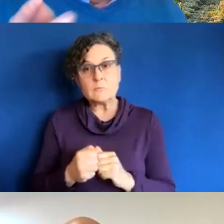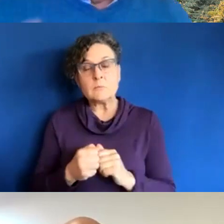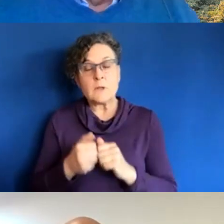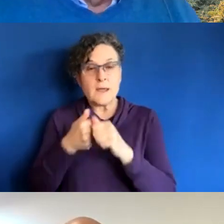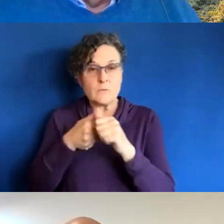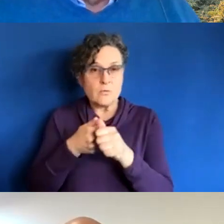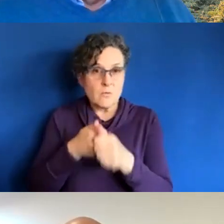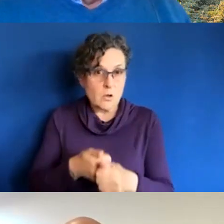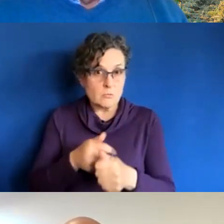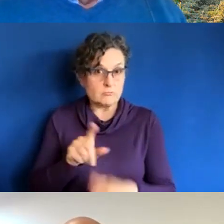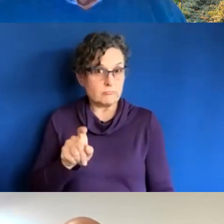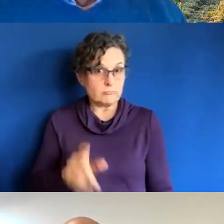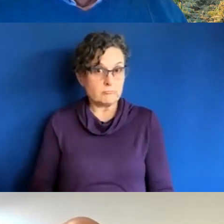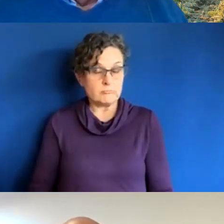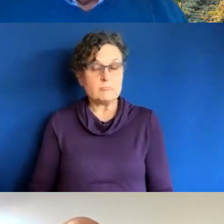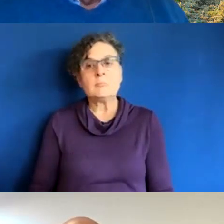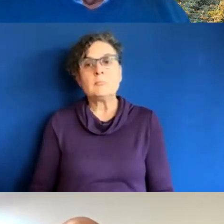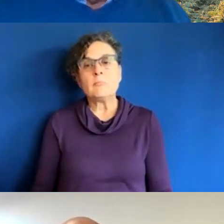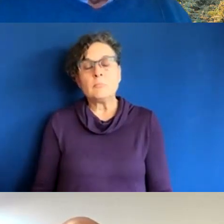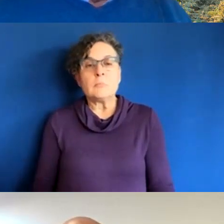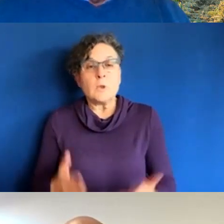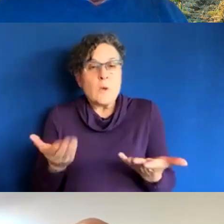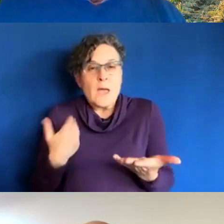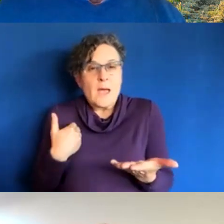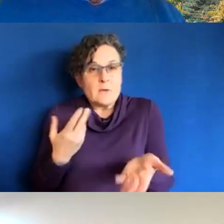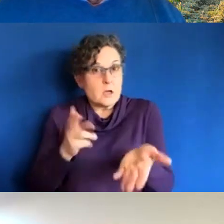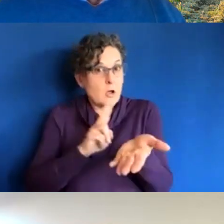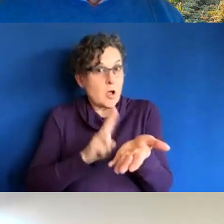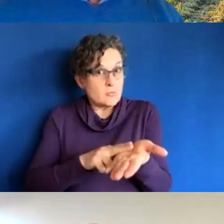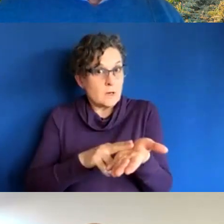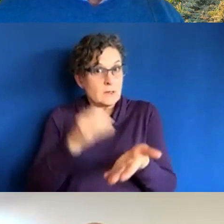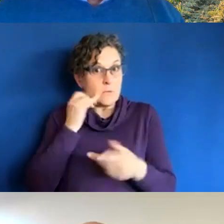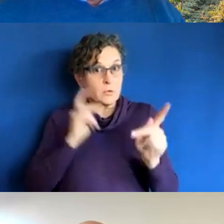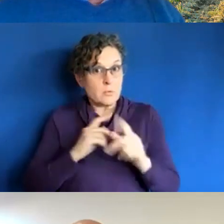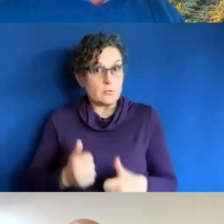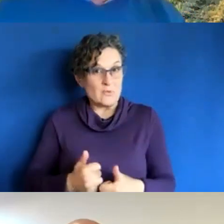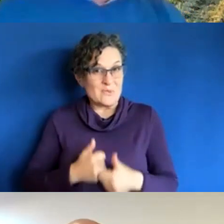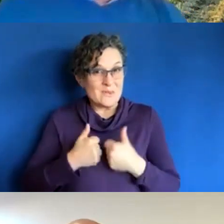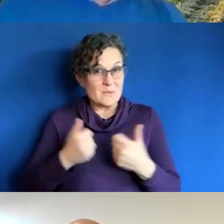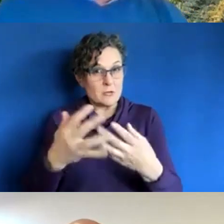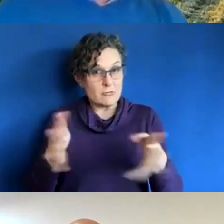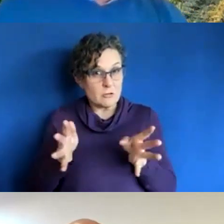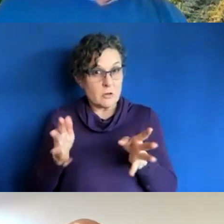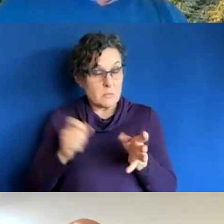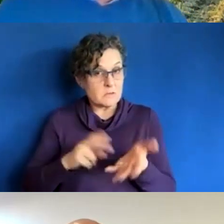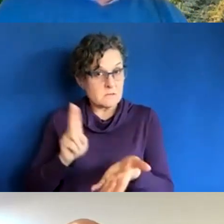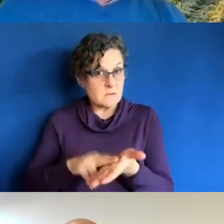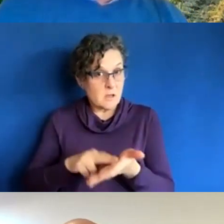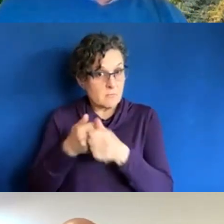That's the first question. Is there a contract they're asked to sign? Dave, you want to answer that?